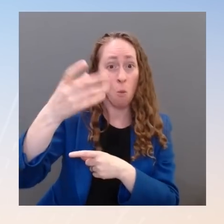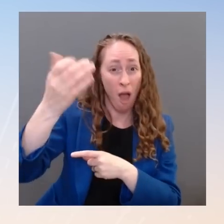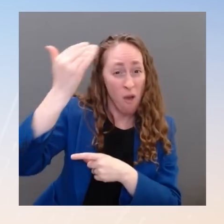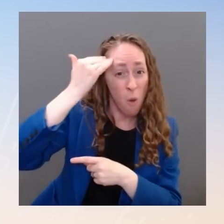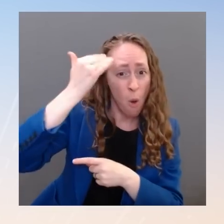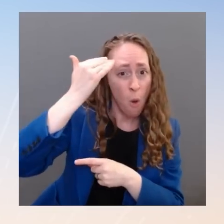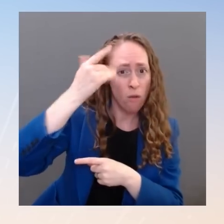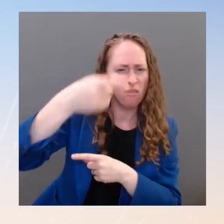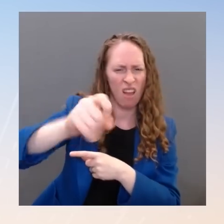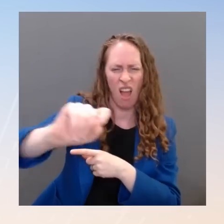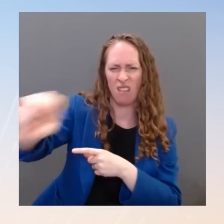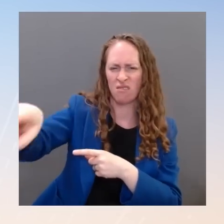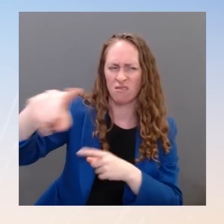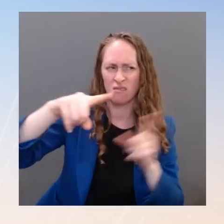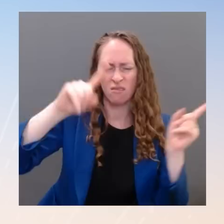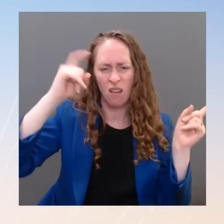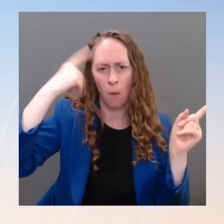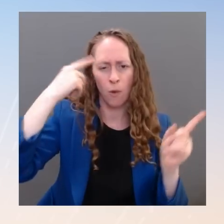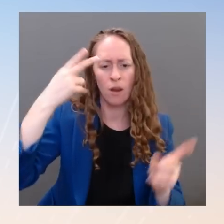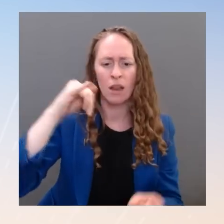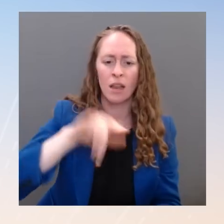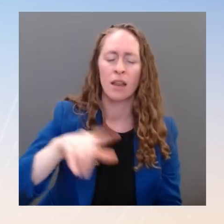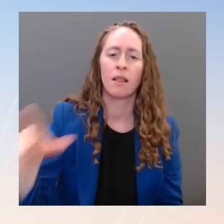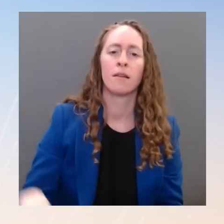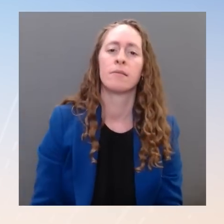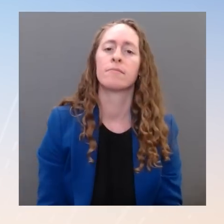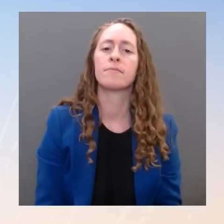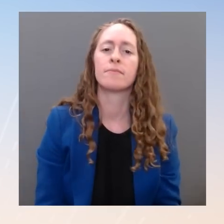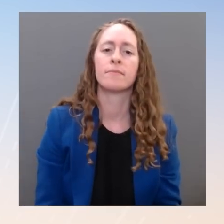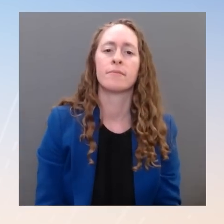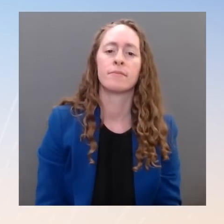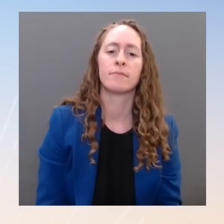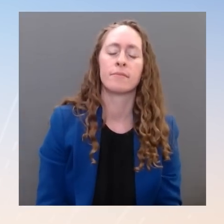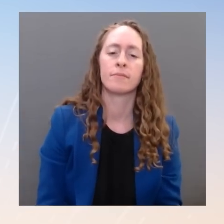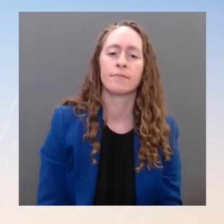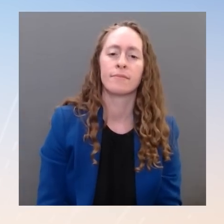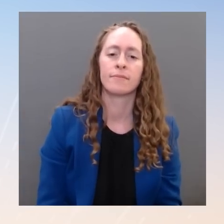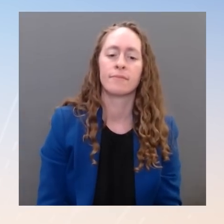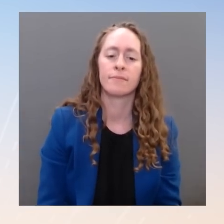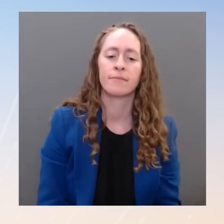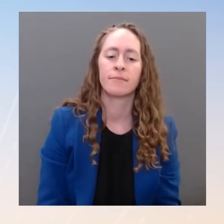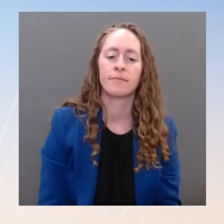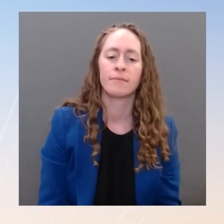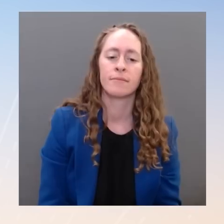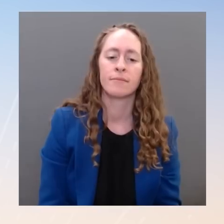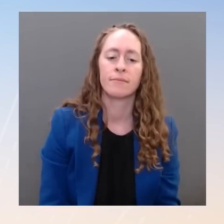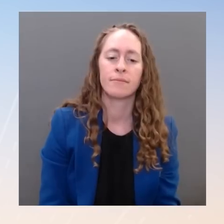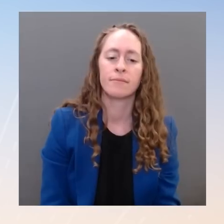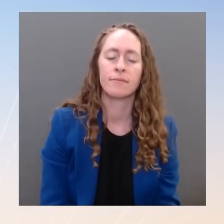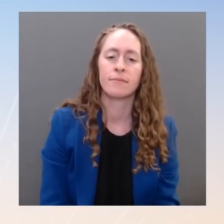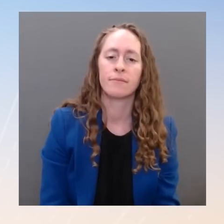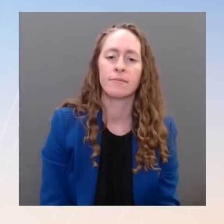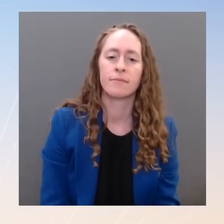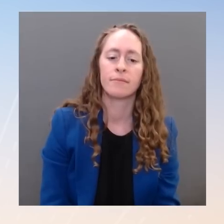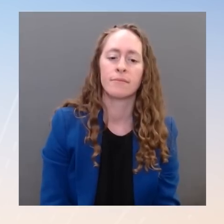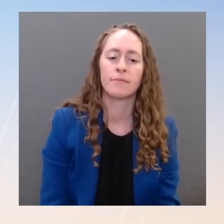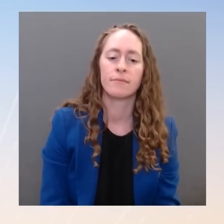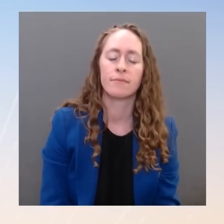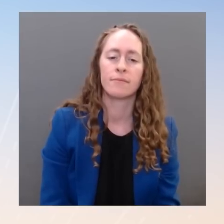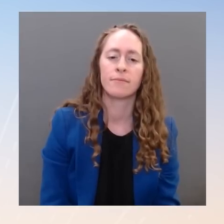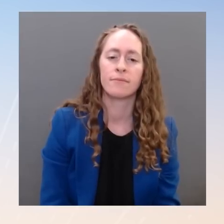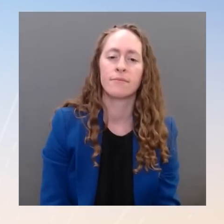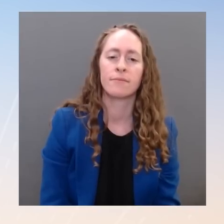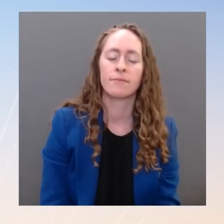know, reticent is the right word, to release spending that you've done on COVID tests, the rapid testing program, whether it's how much you spent per test or